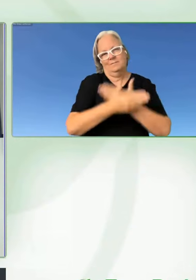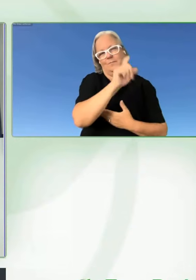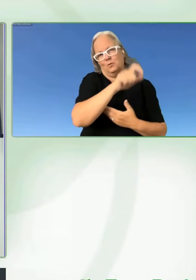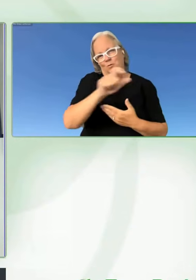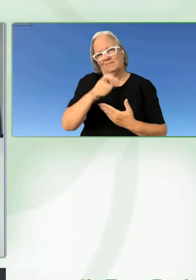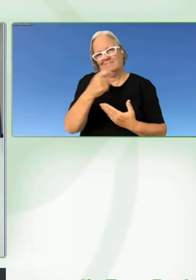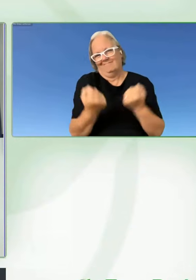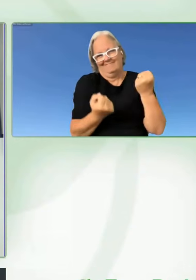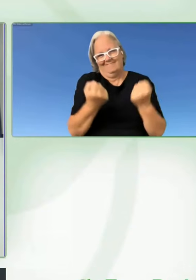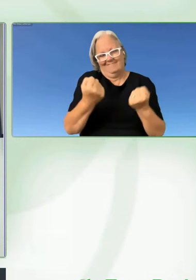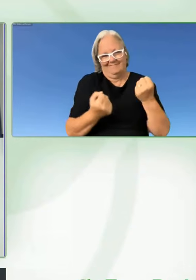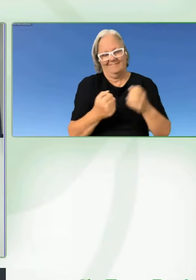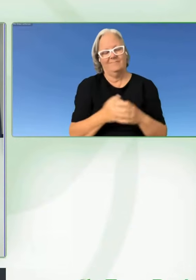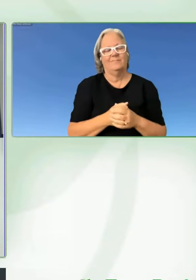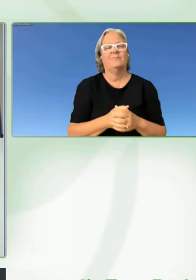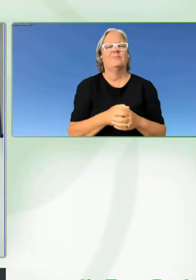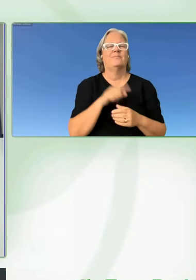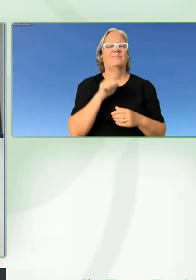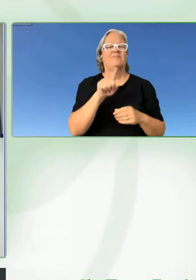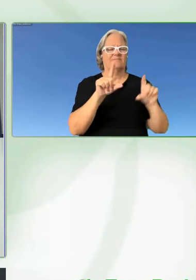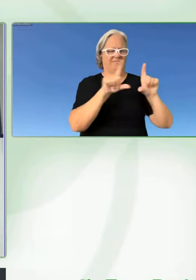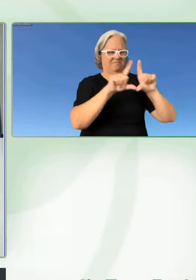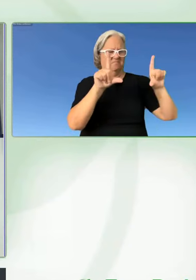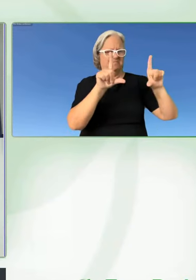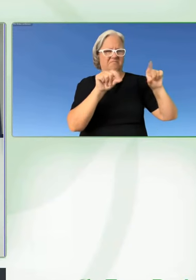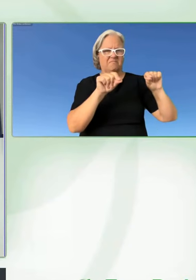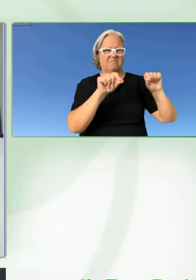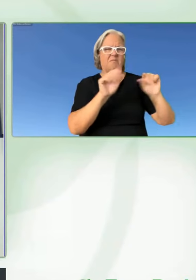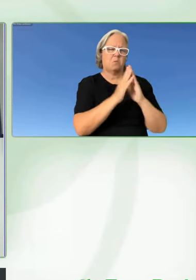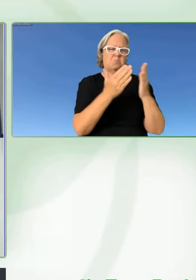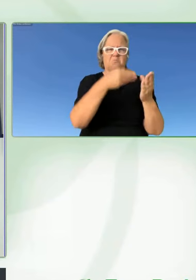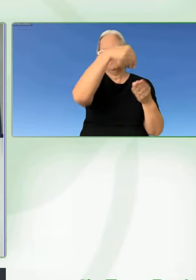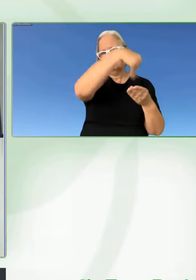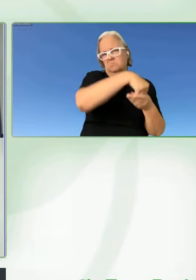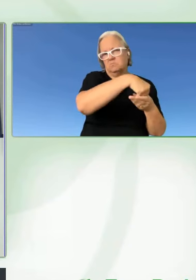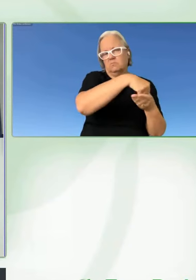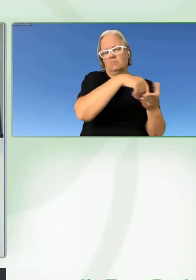card, the card holders will be able to